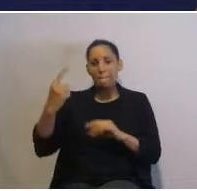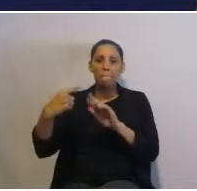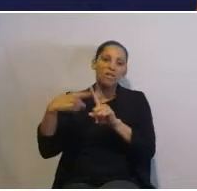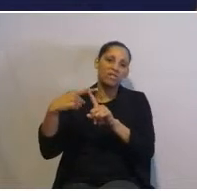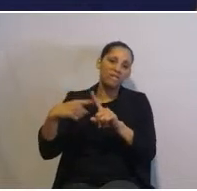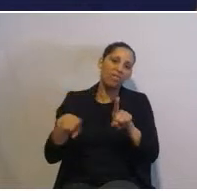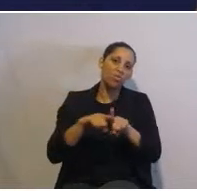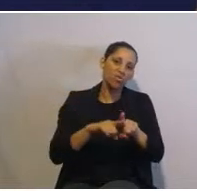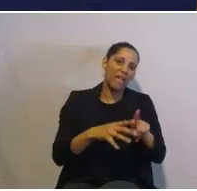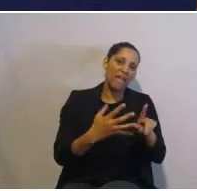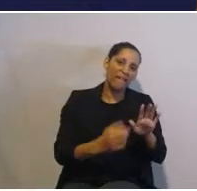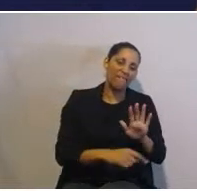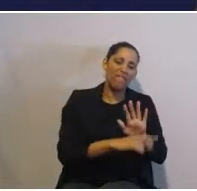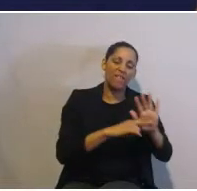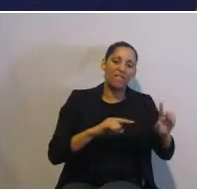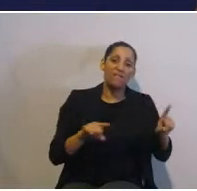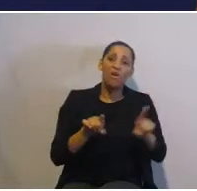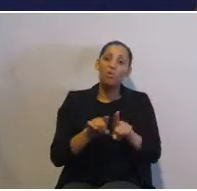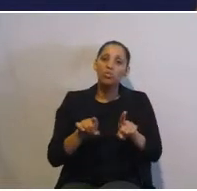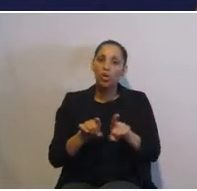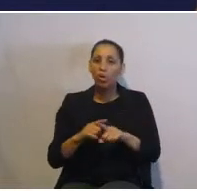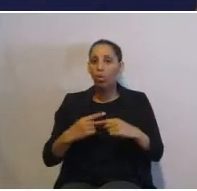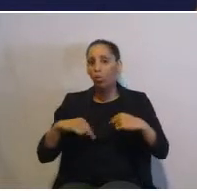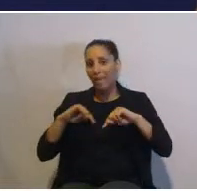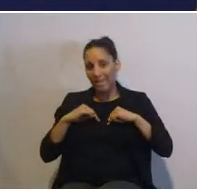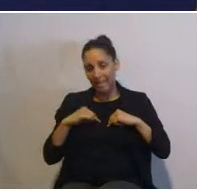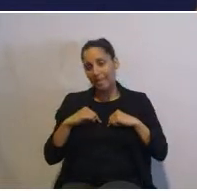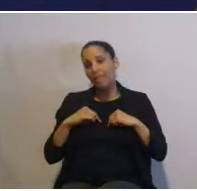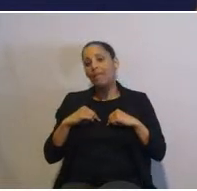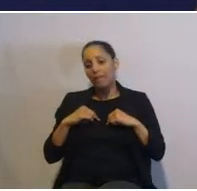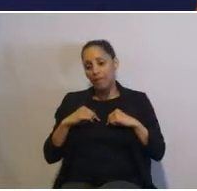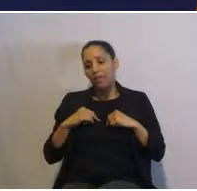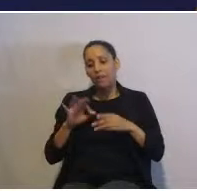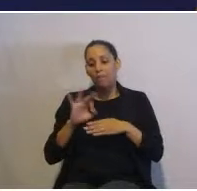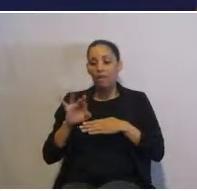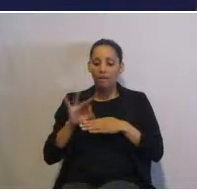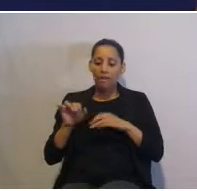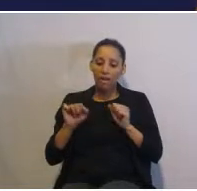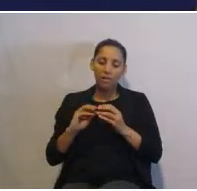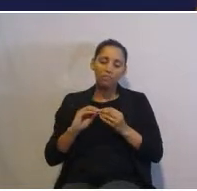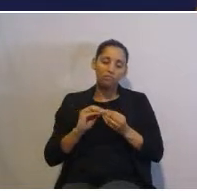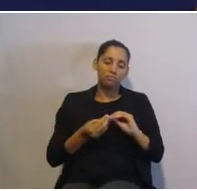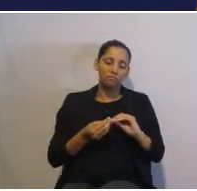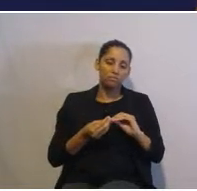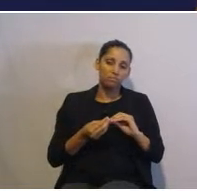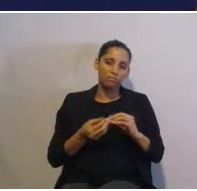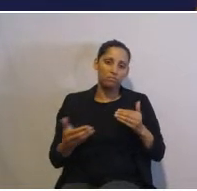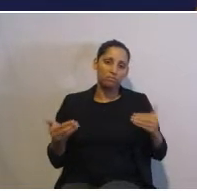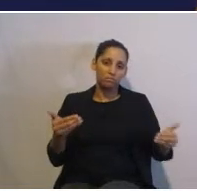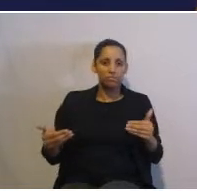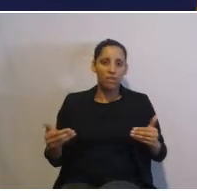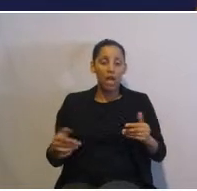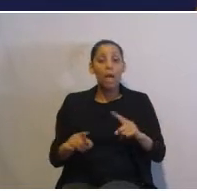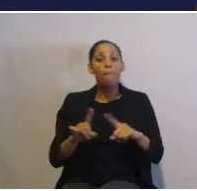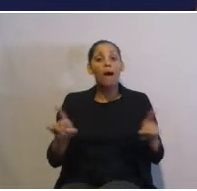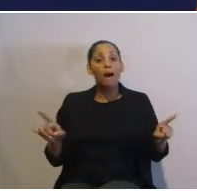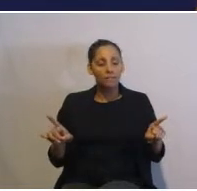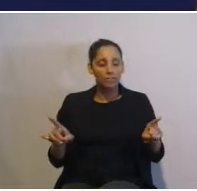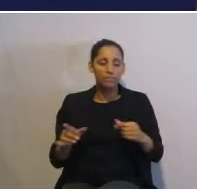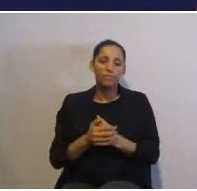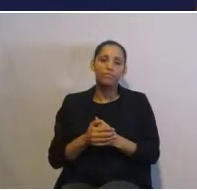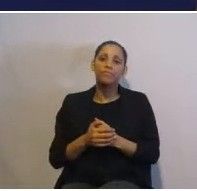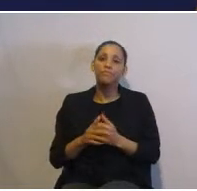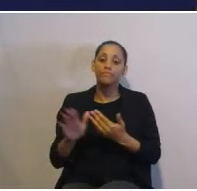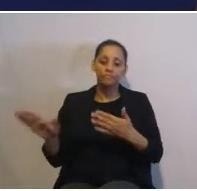and definitely we will in our plans be able to deal with that as well. However, coming back to